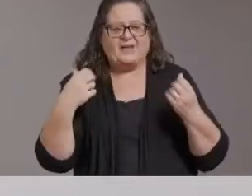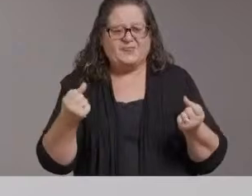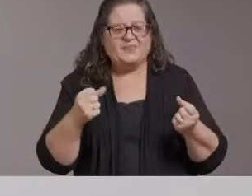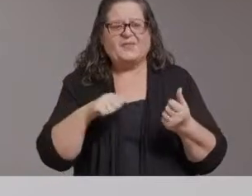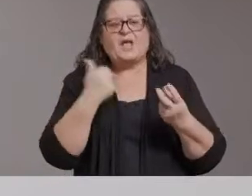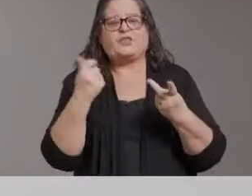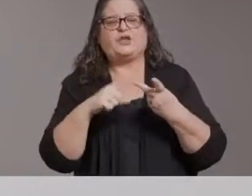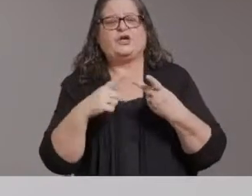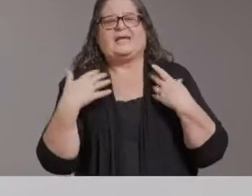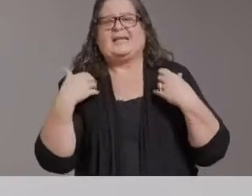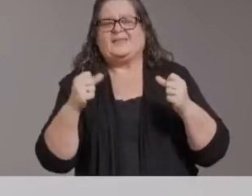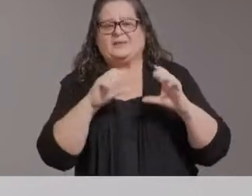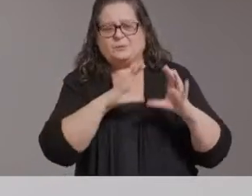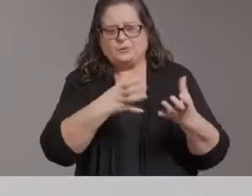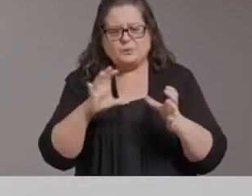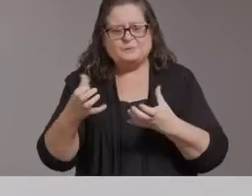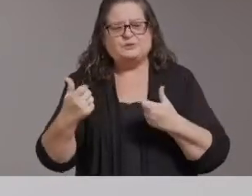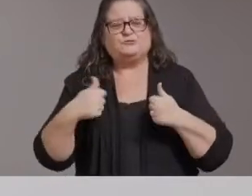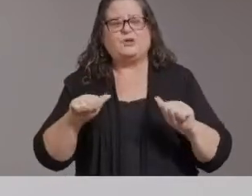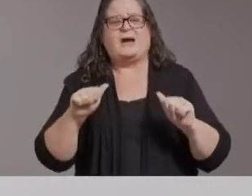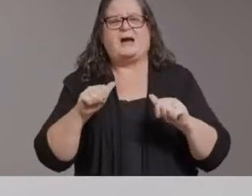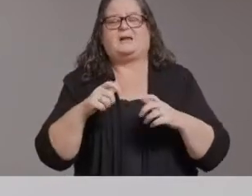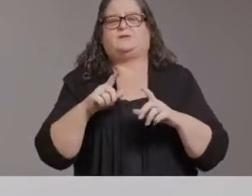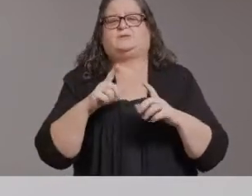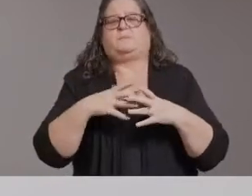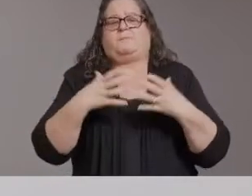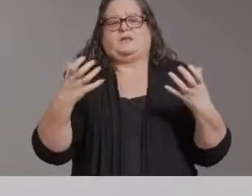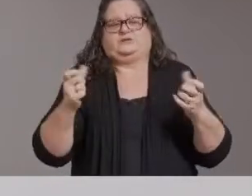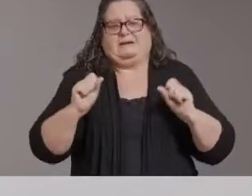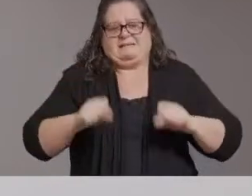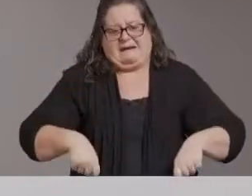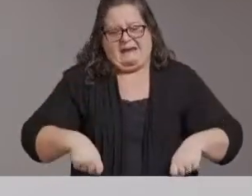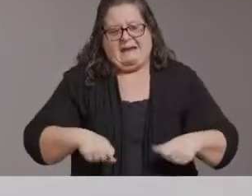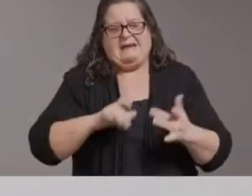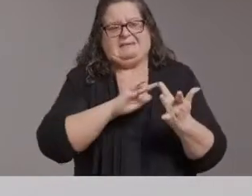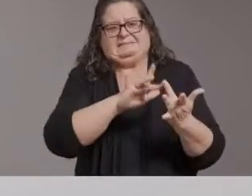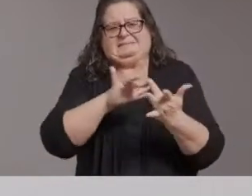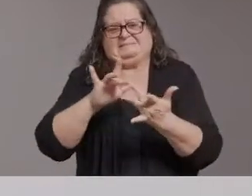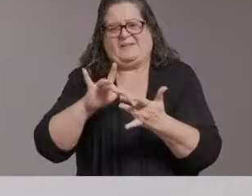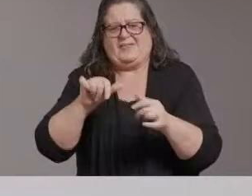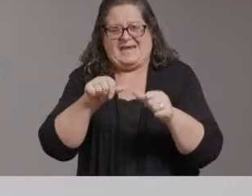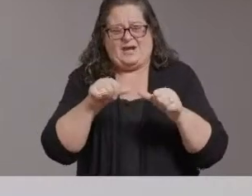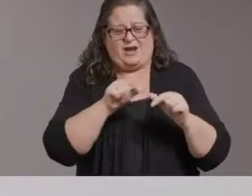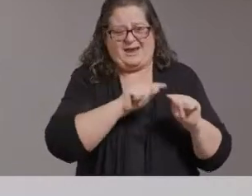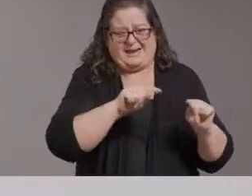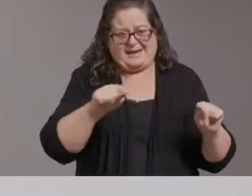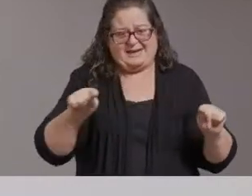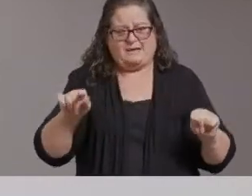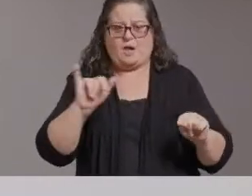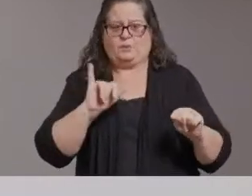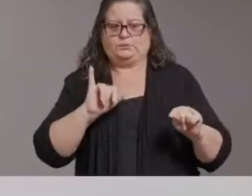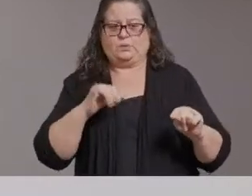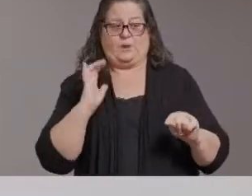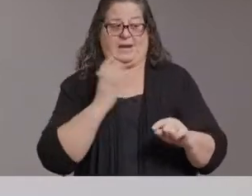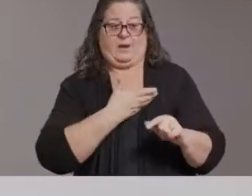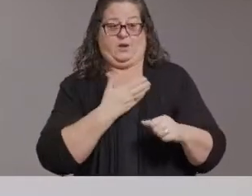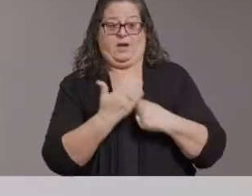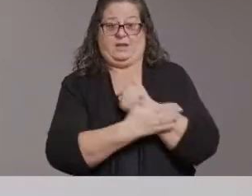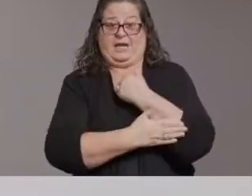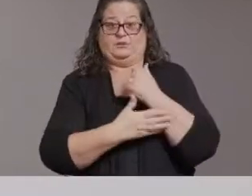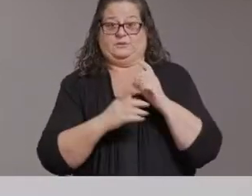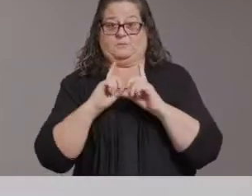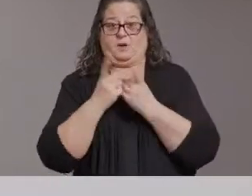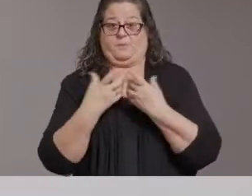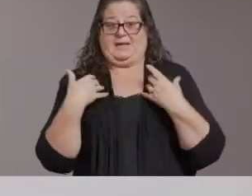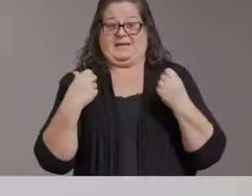for outreach in those areas. And that's in addition to all that our county health departments are doing as well.